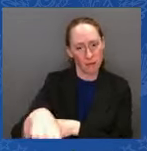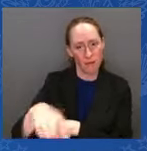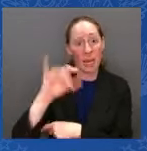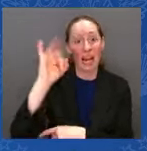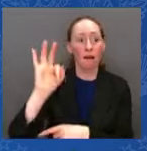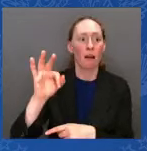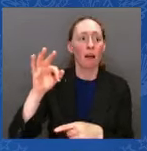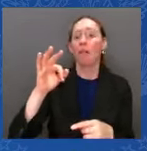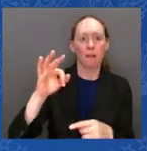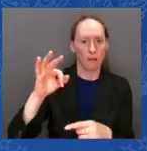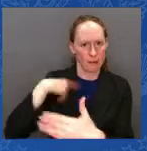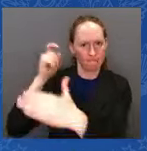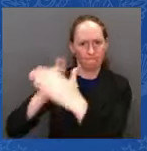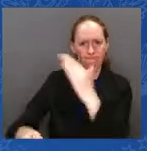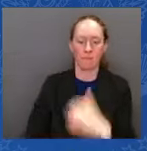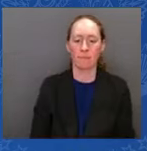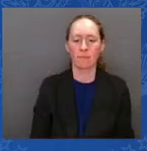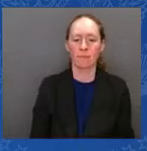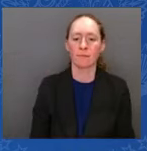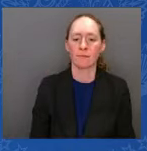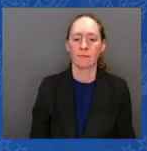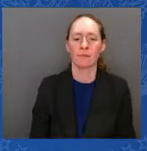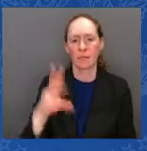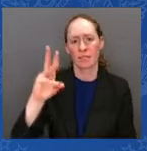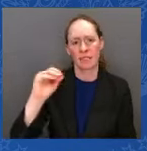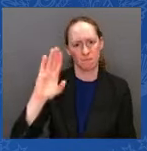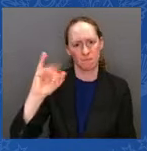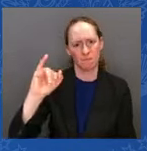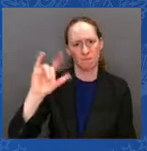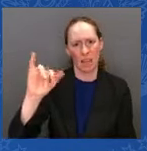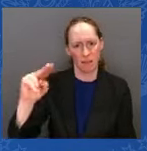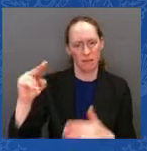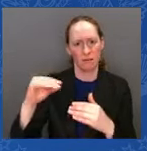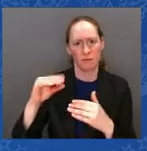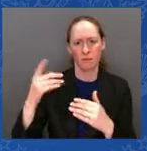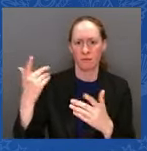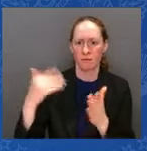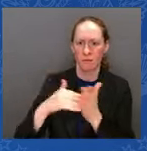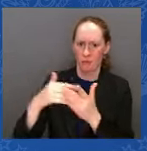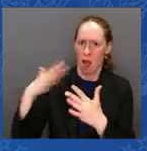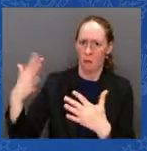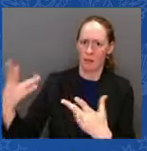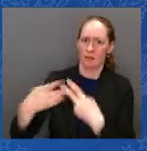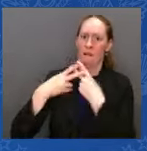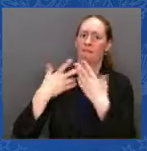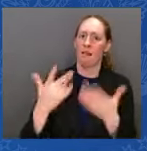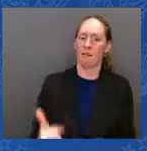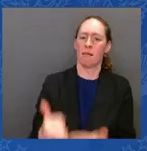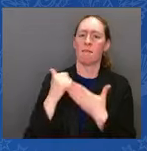$160 billion in savings the bill we passed last year. And it has 3 parts to it, by the way.